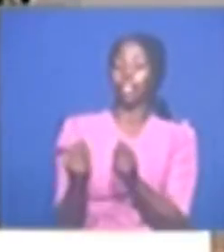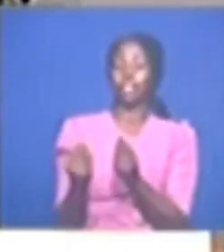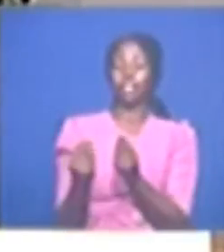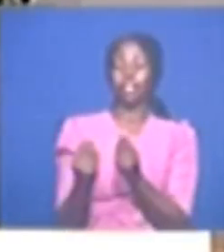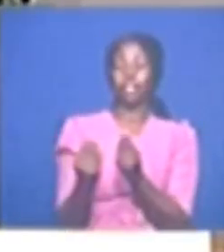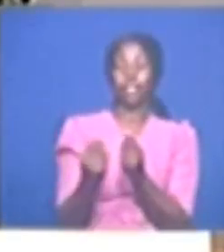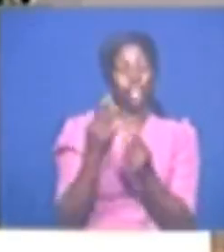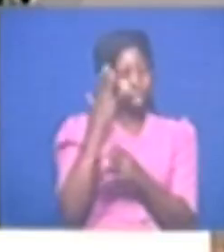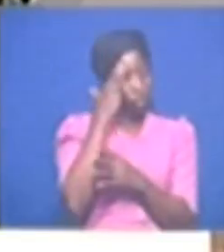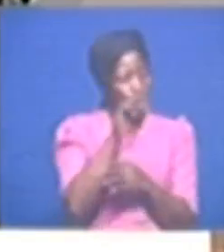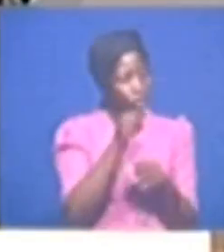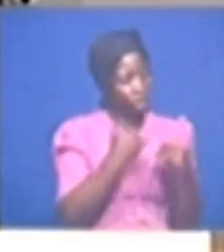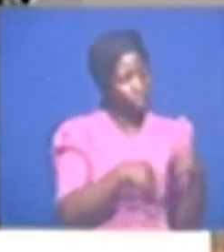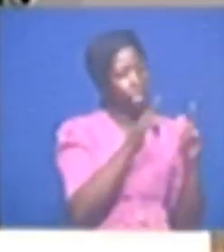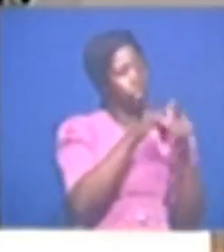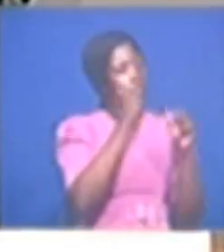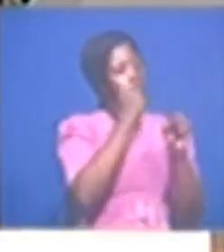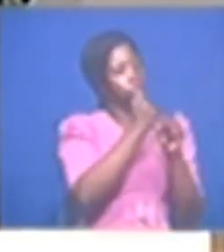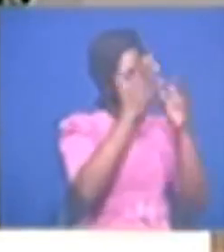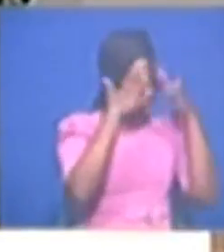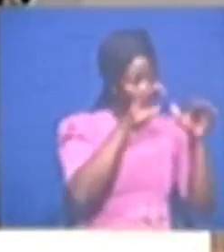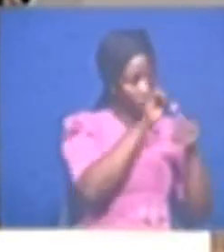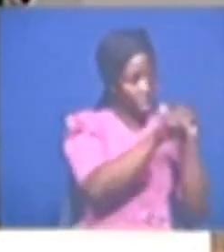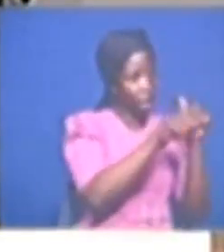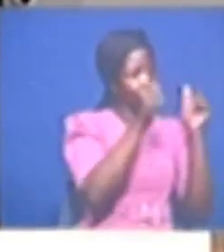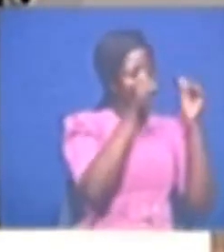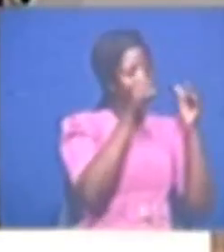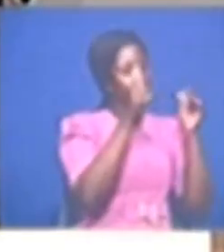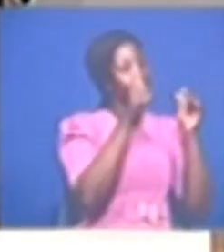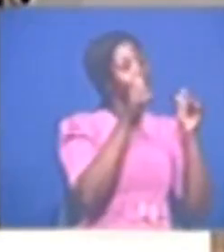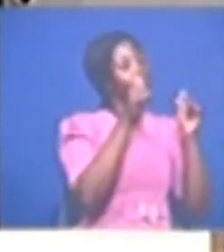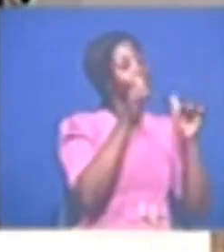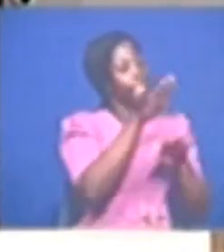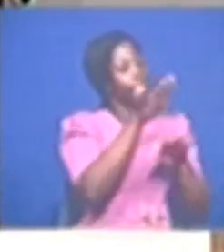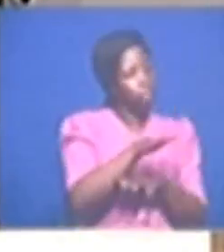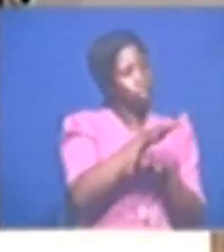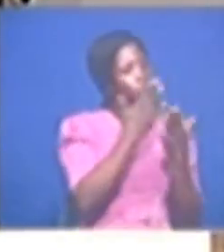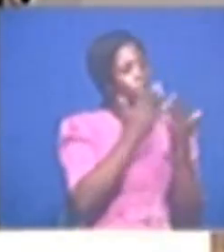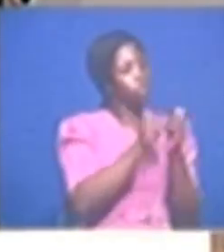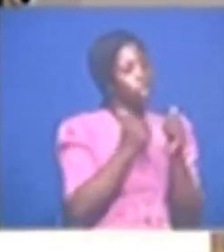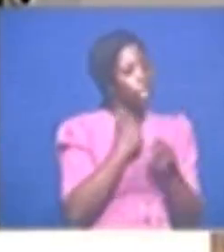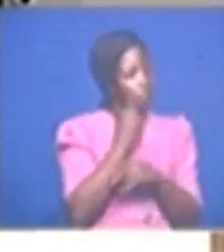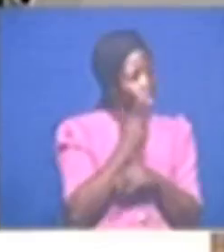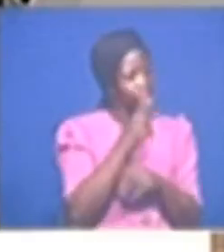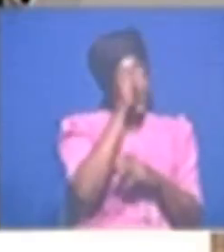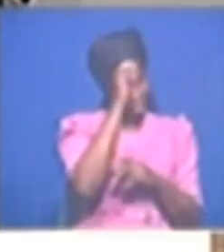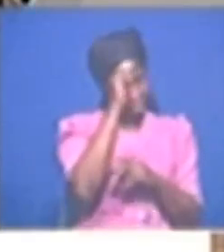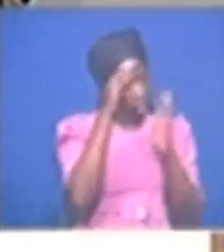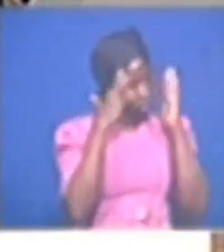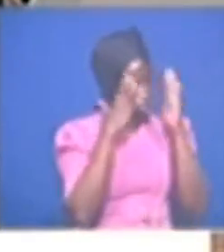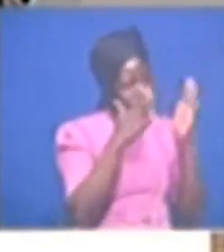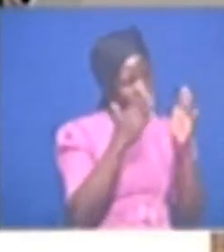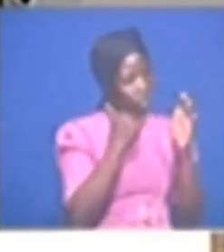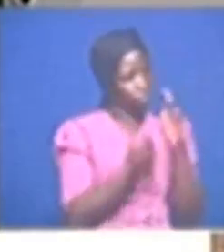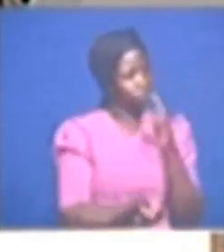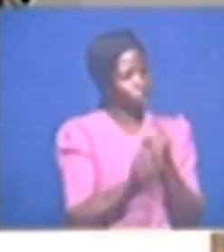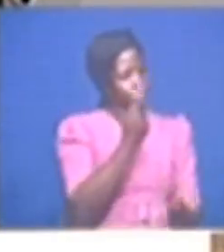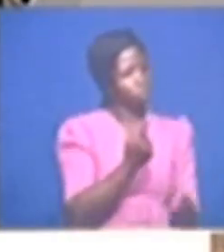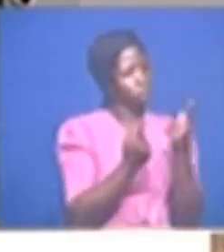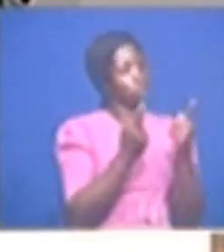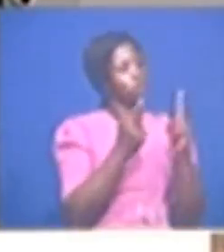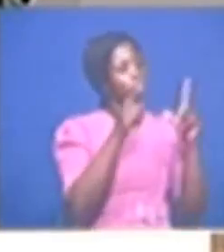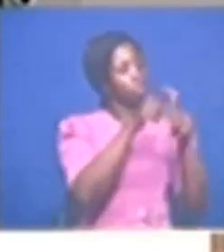awareness when it comes to environment. That is something that we've also seen the government really keen on. And you have come up with the words, perhaps for the media,